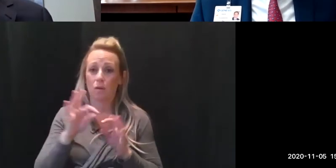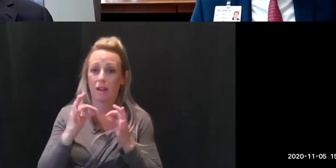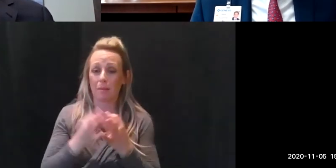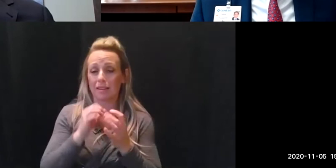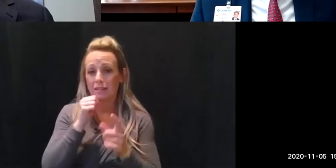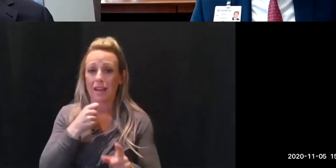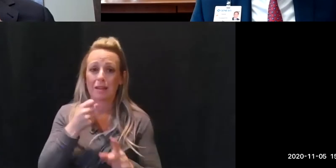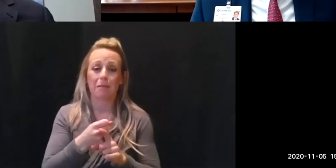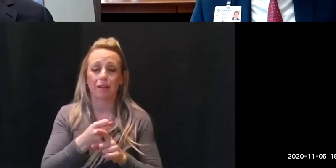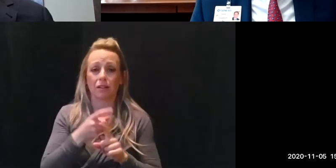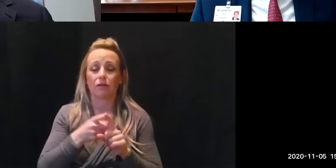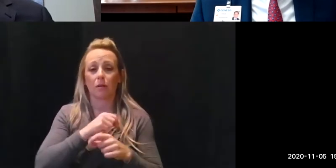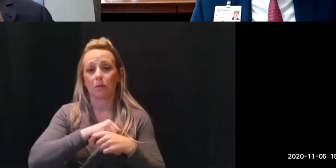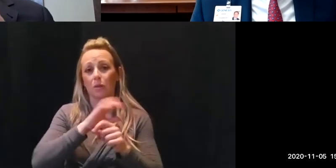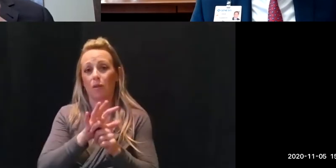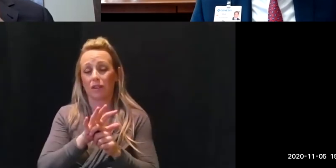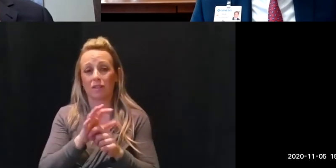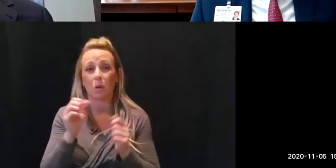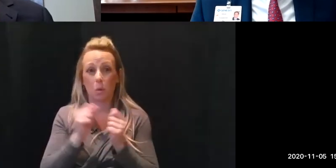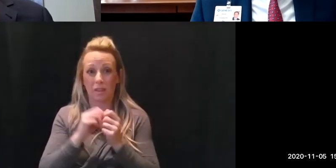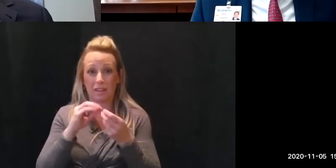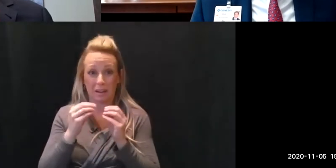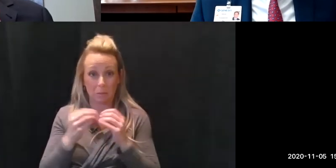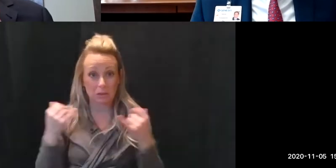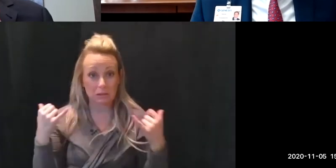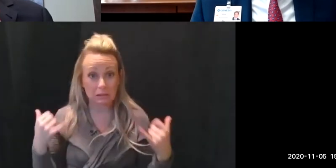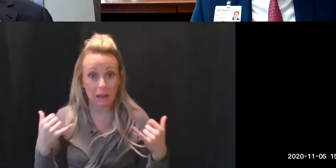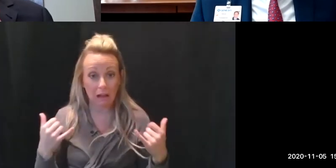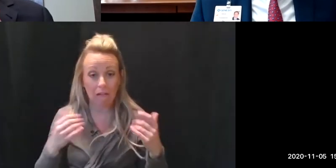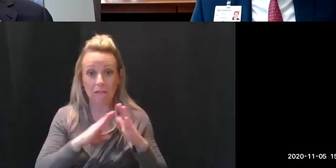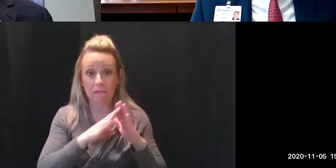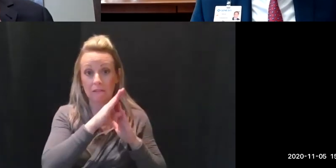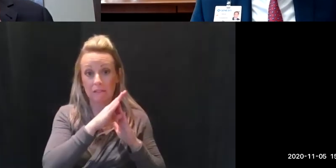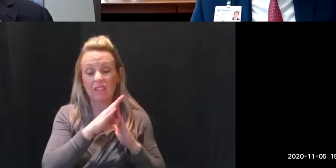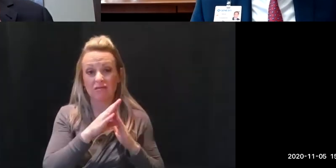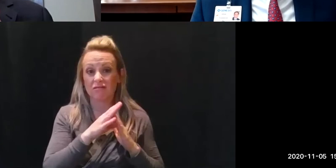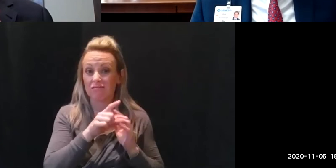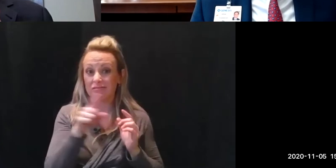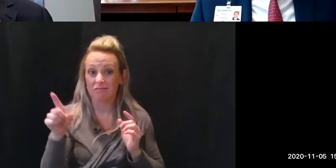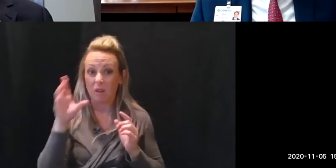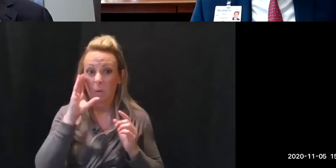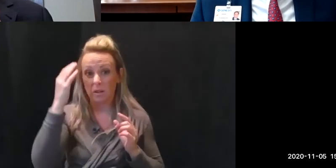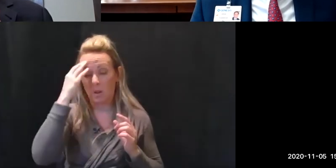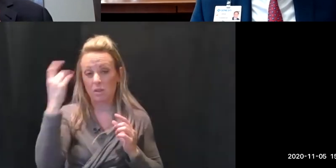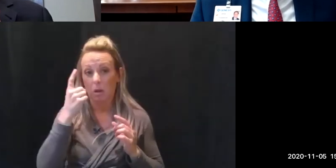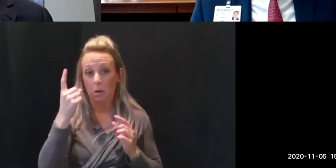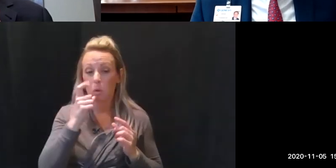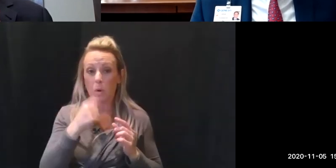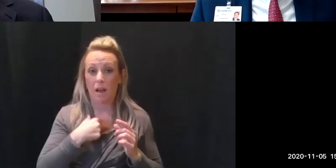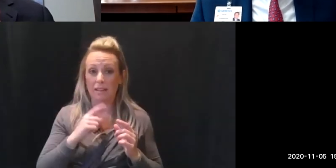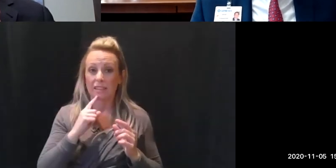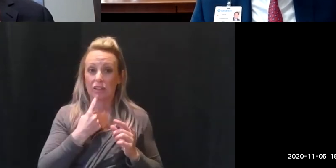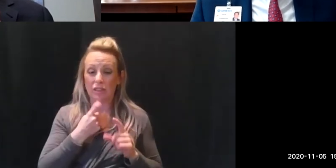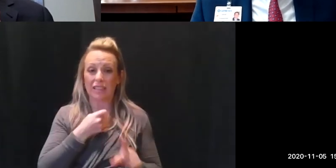this. With the numbers going the way they're going, everybody's going to know somebody who's had significant impact from this disease.